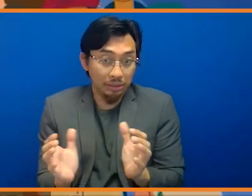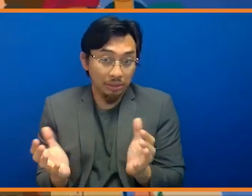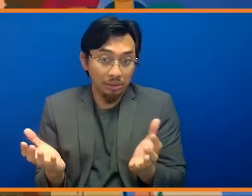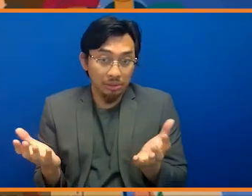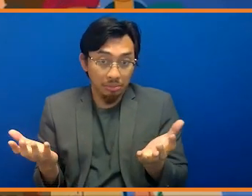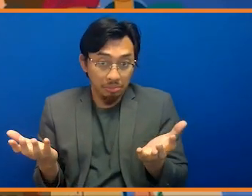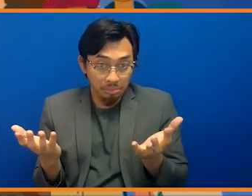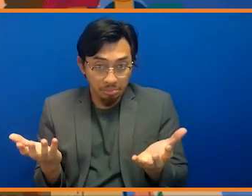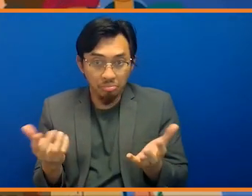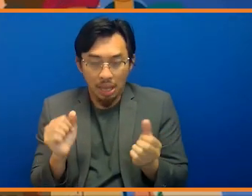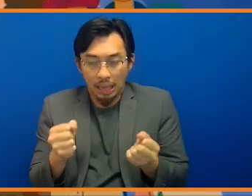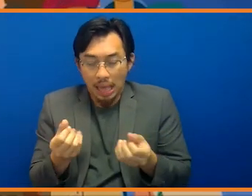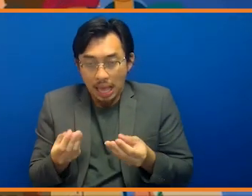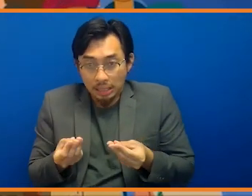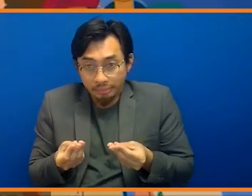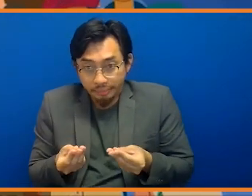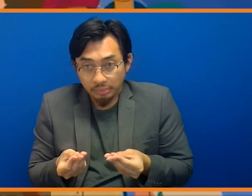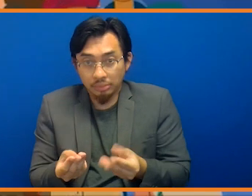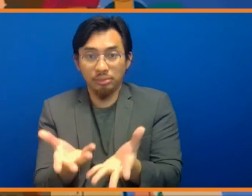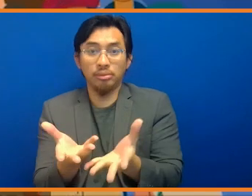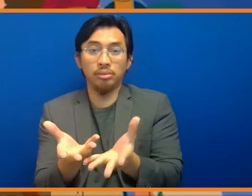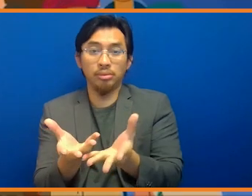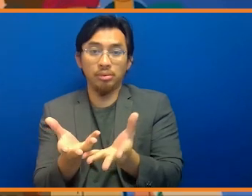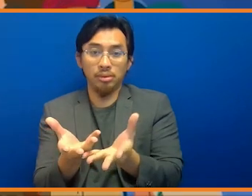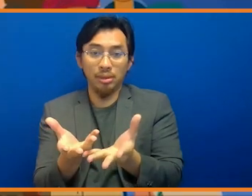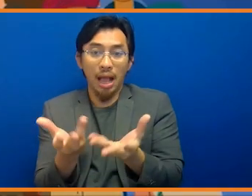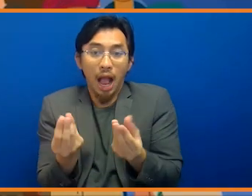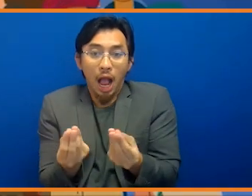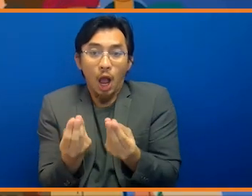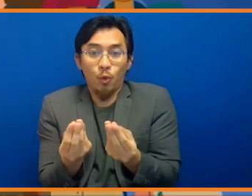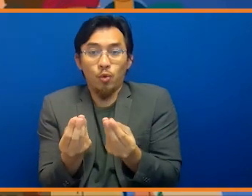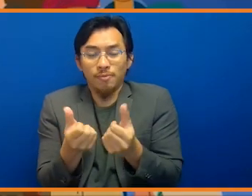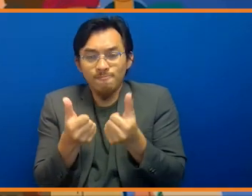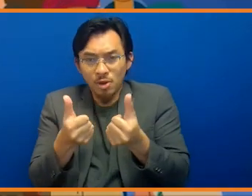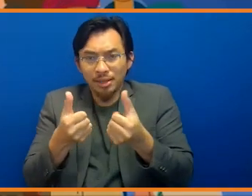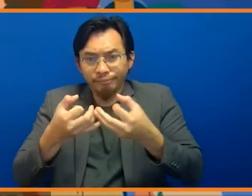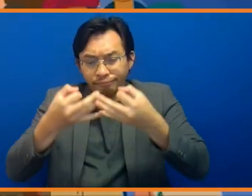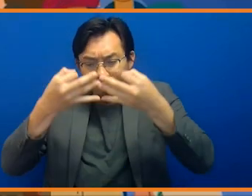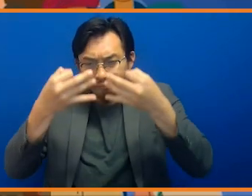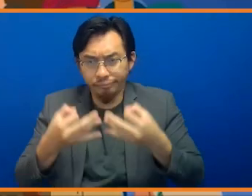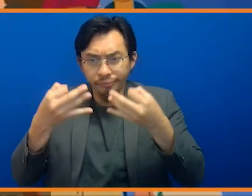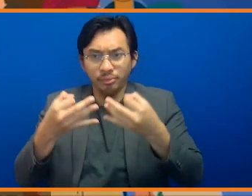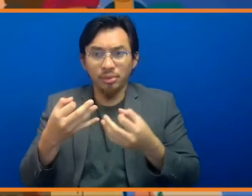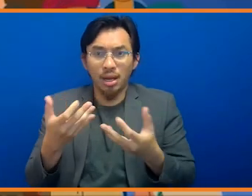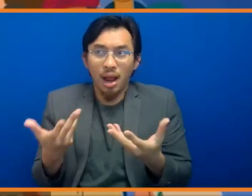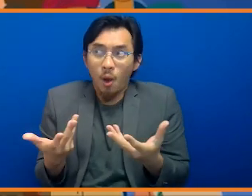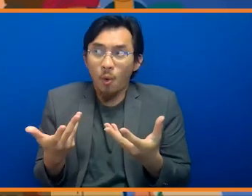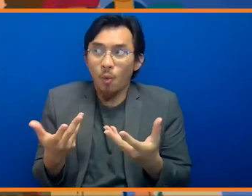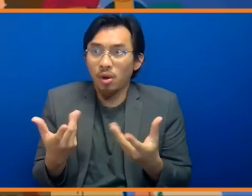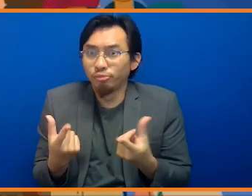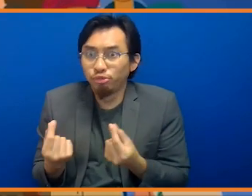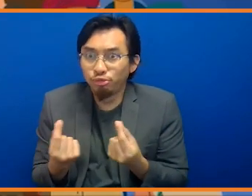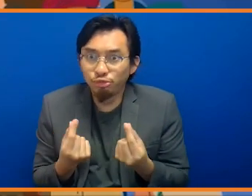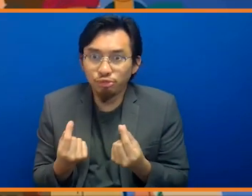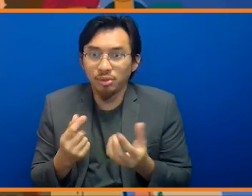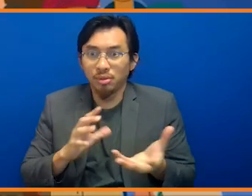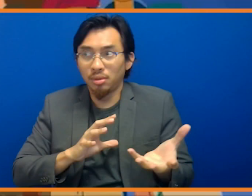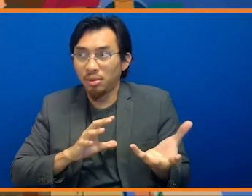is we can deliver how to have a right decision when the disaster comes.